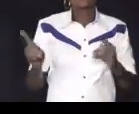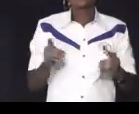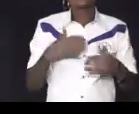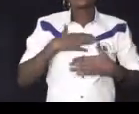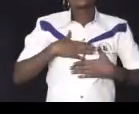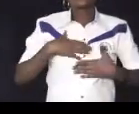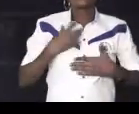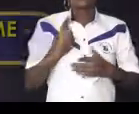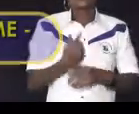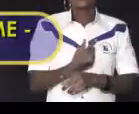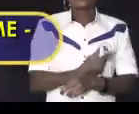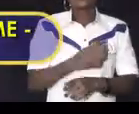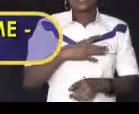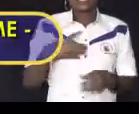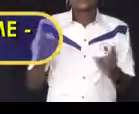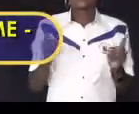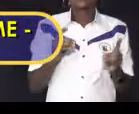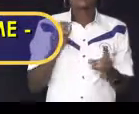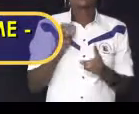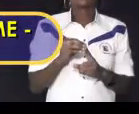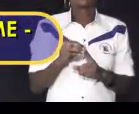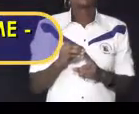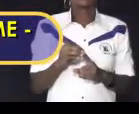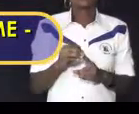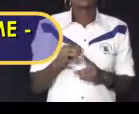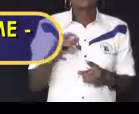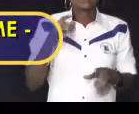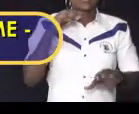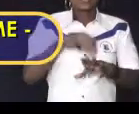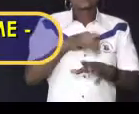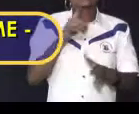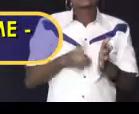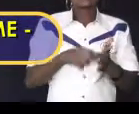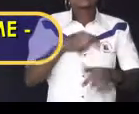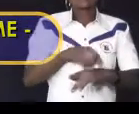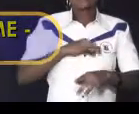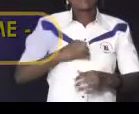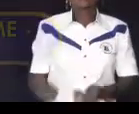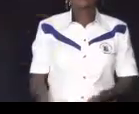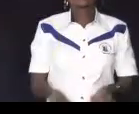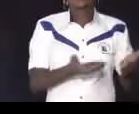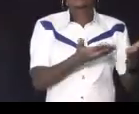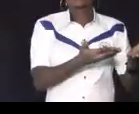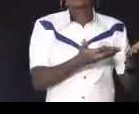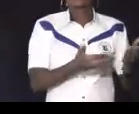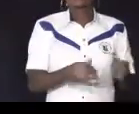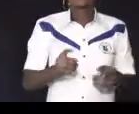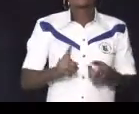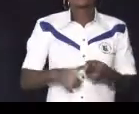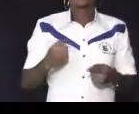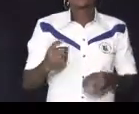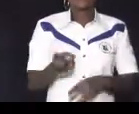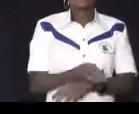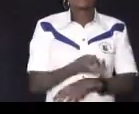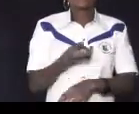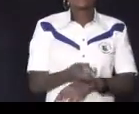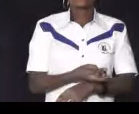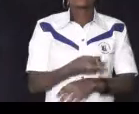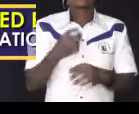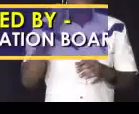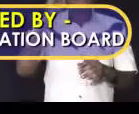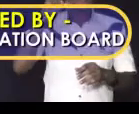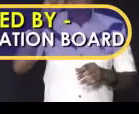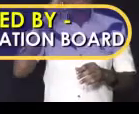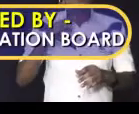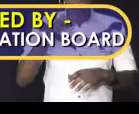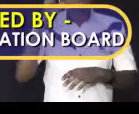antonyms. Did you enjoy the lesson? I did too. At this time, I want to hand you over to the